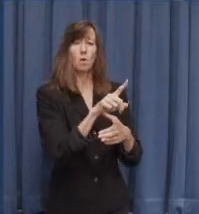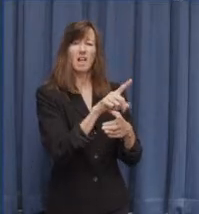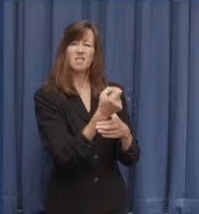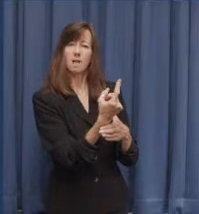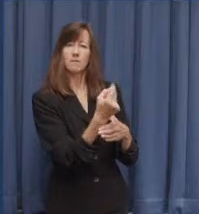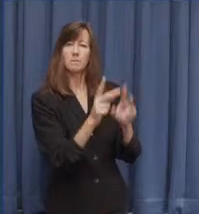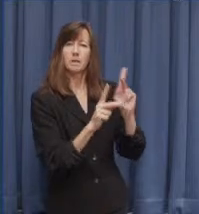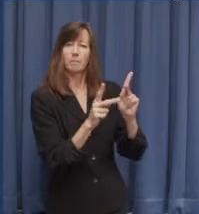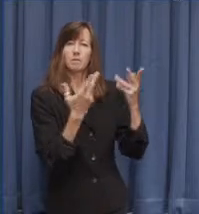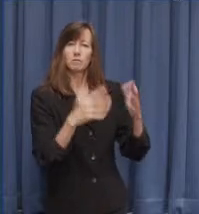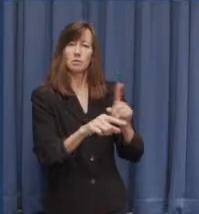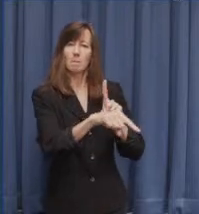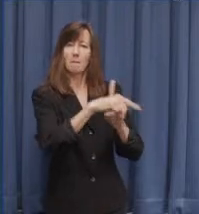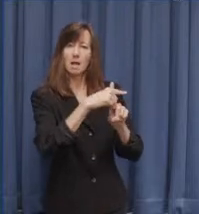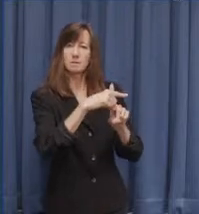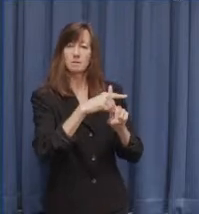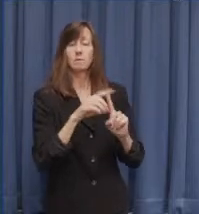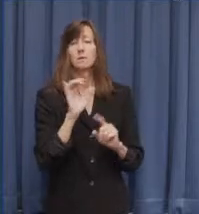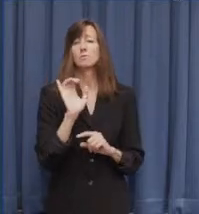that's a